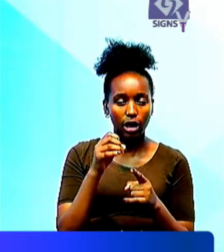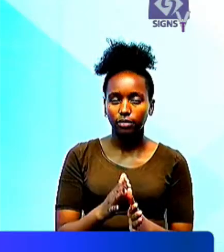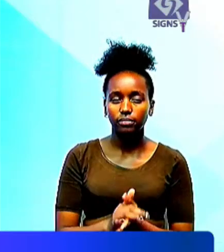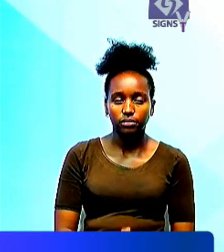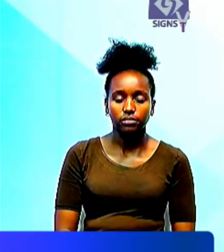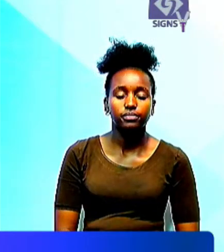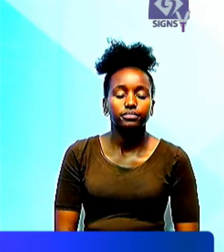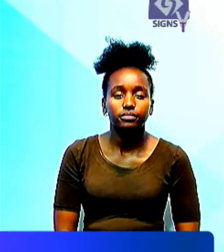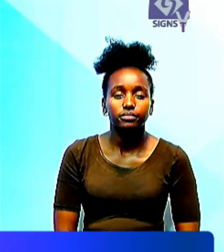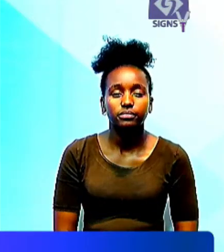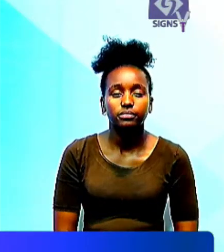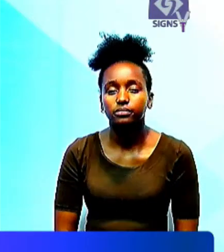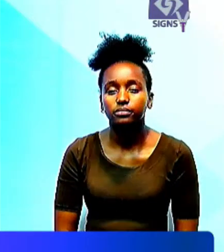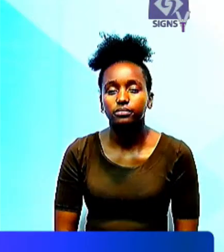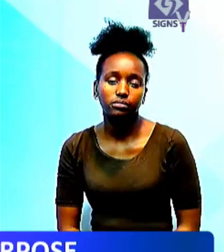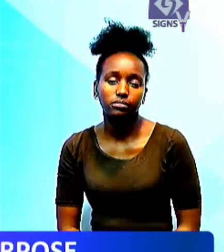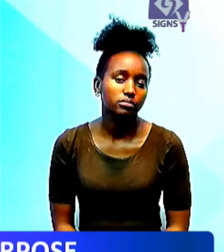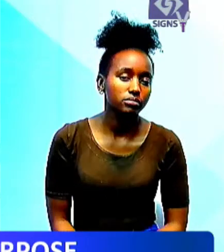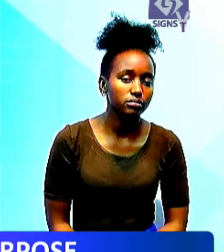we ignore